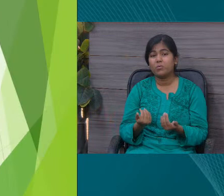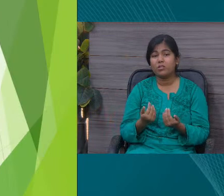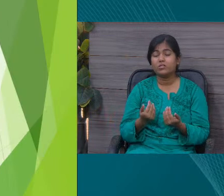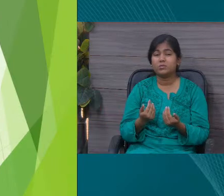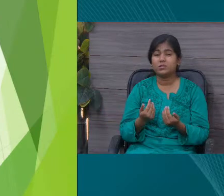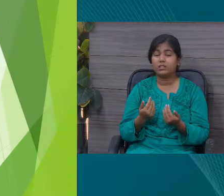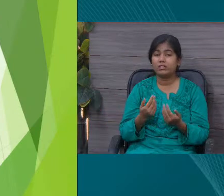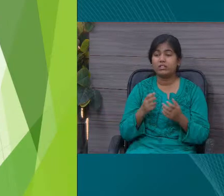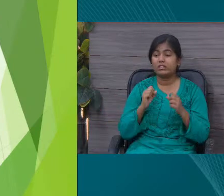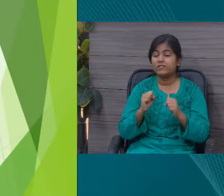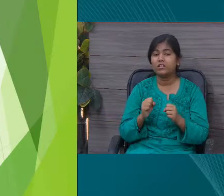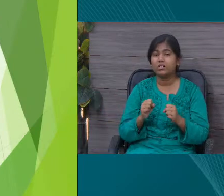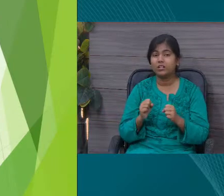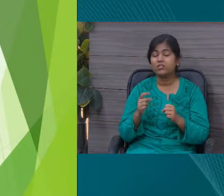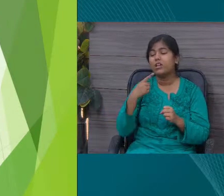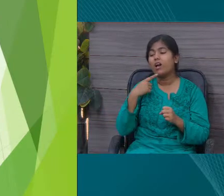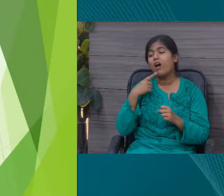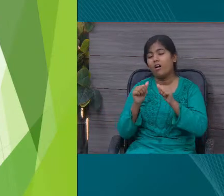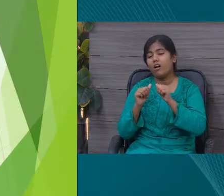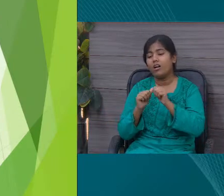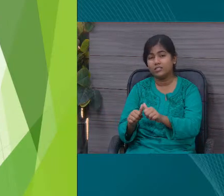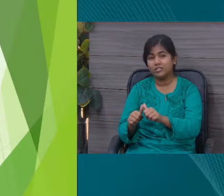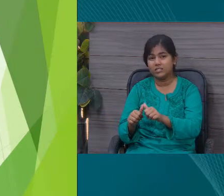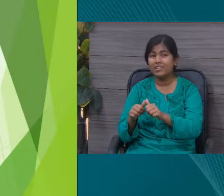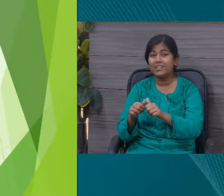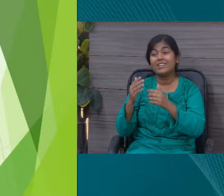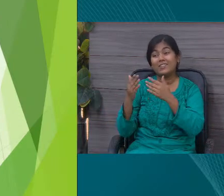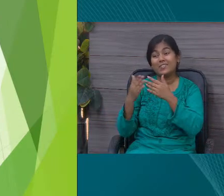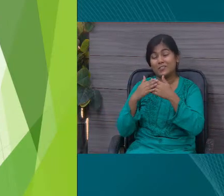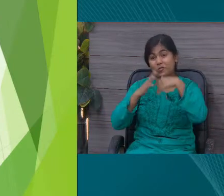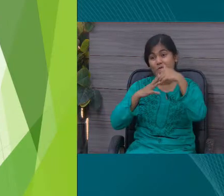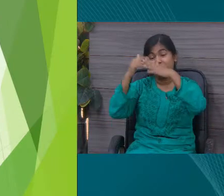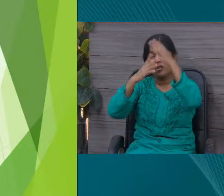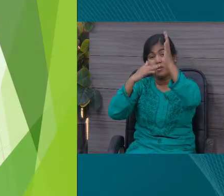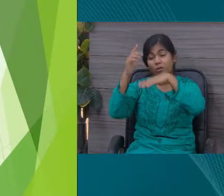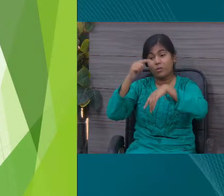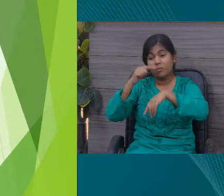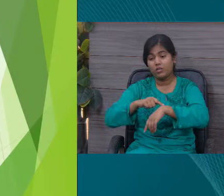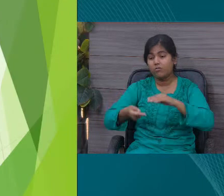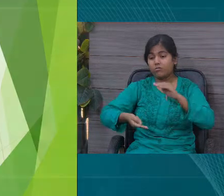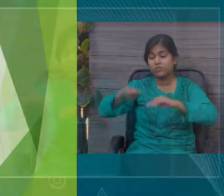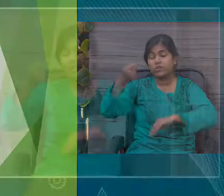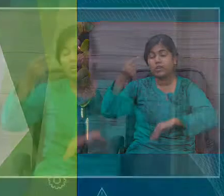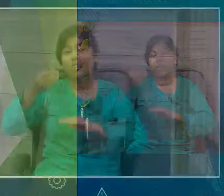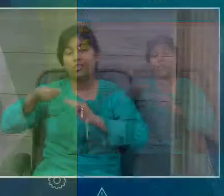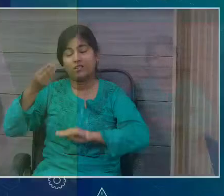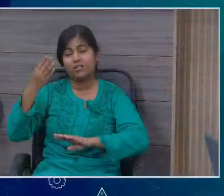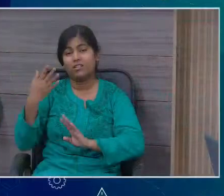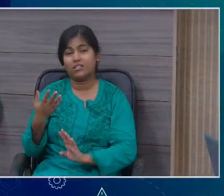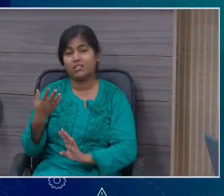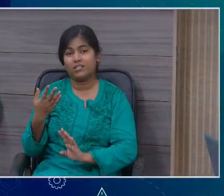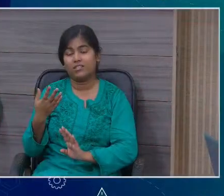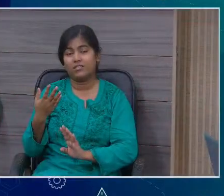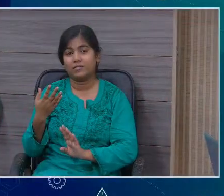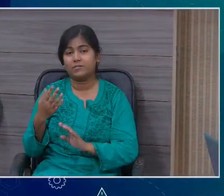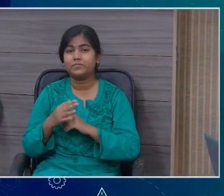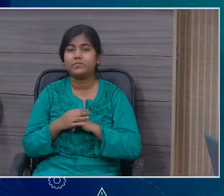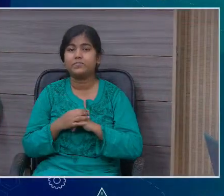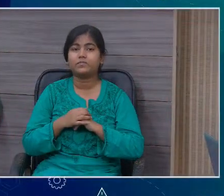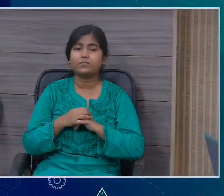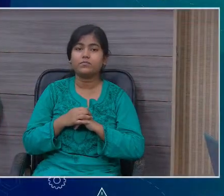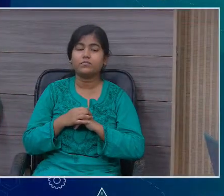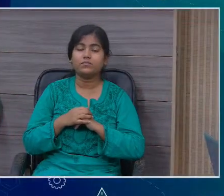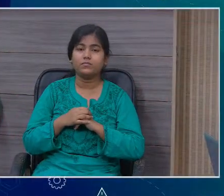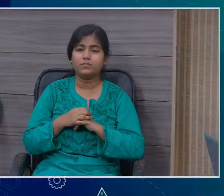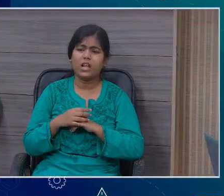him that building up a school takes a little time. Absolutely. Okay. So this is for sure a